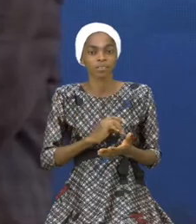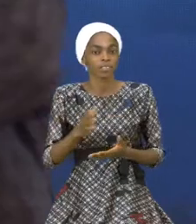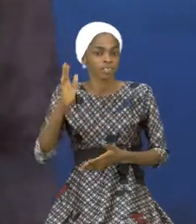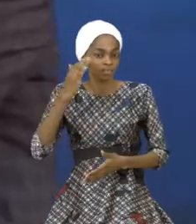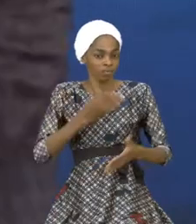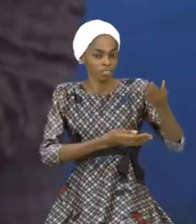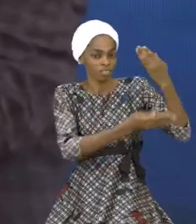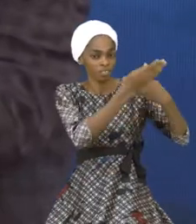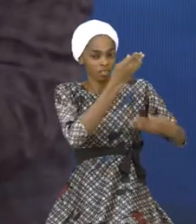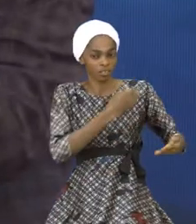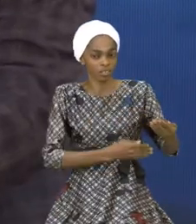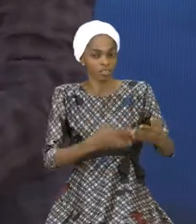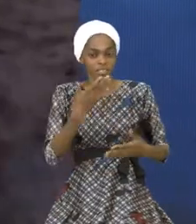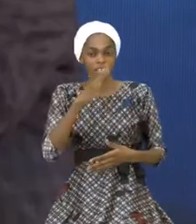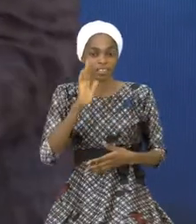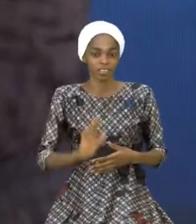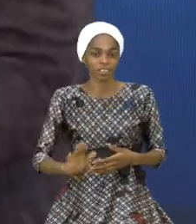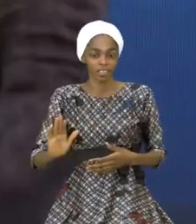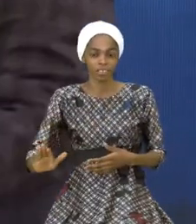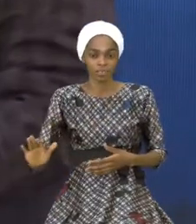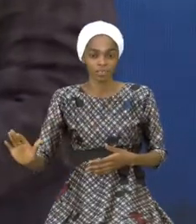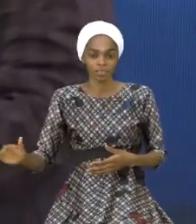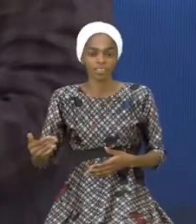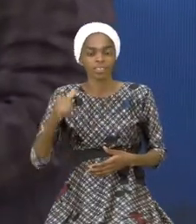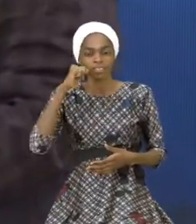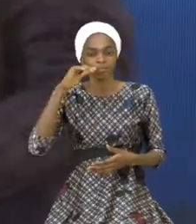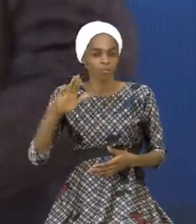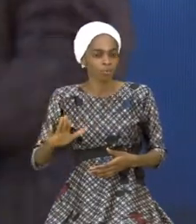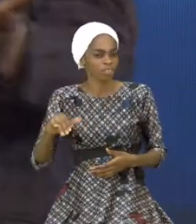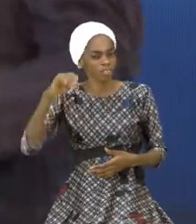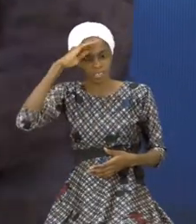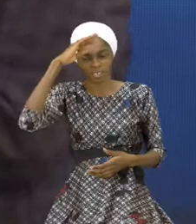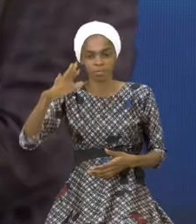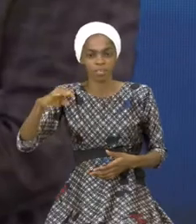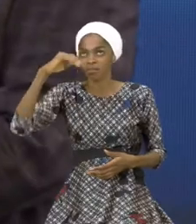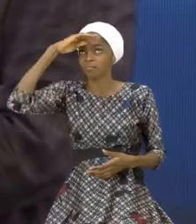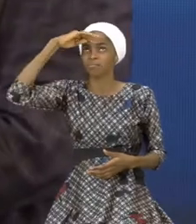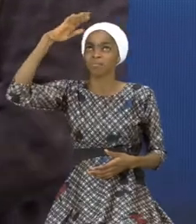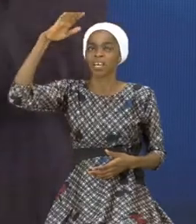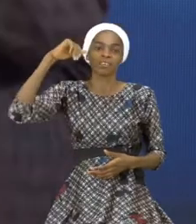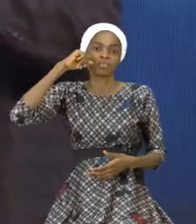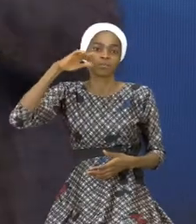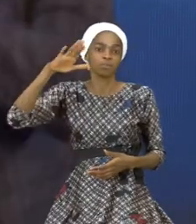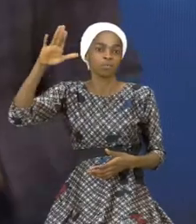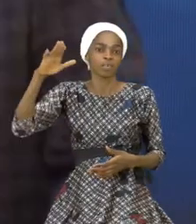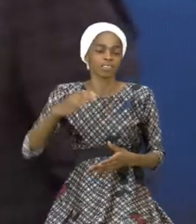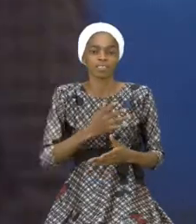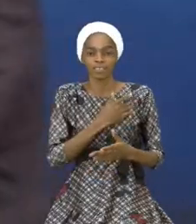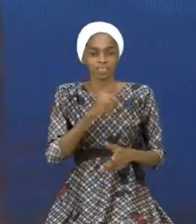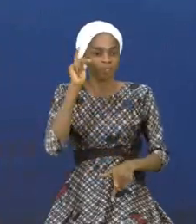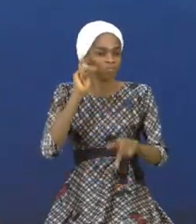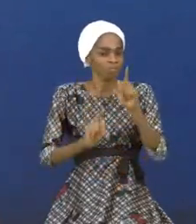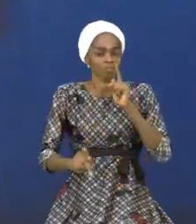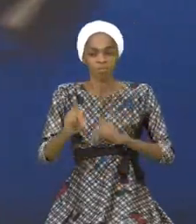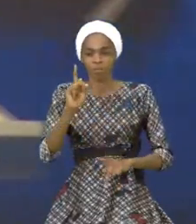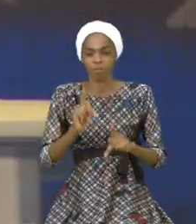the people, the boys, the girls, the men, the women, the citizens, the